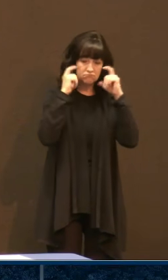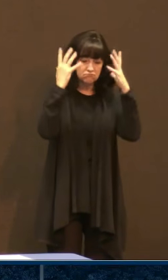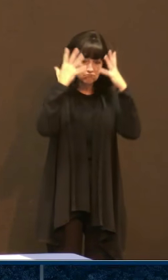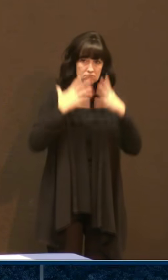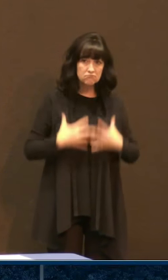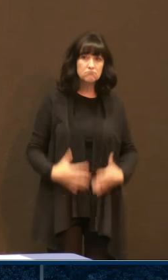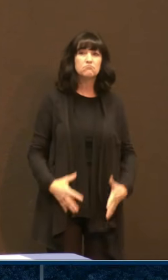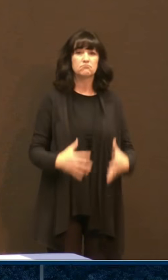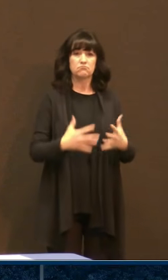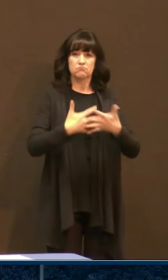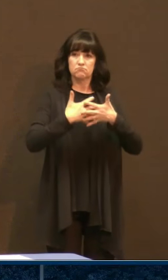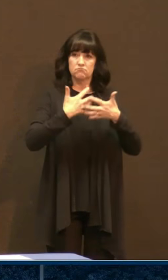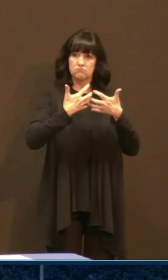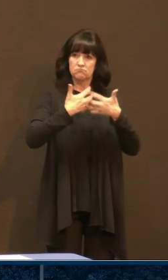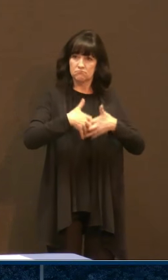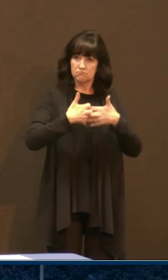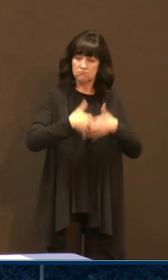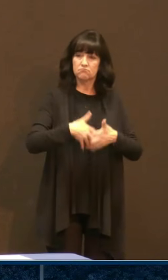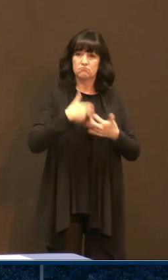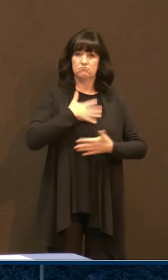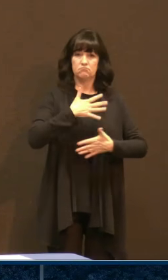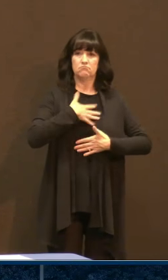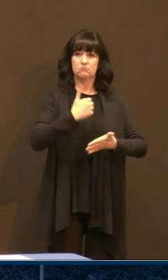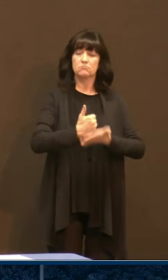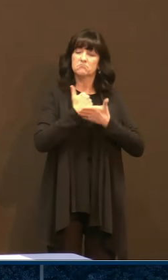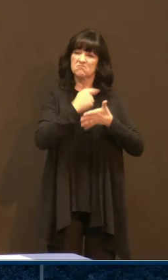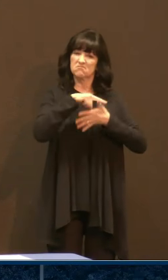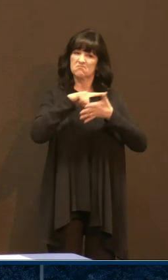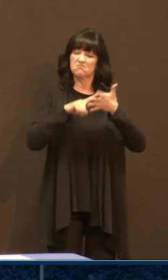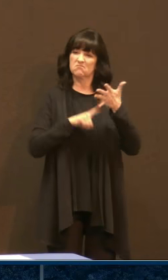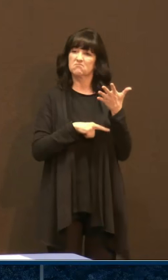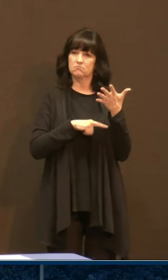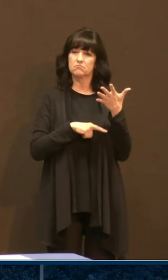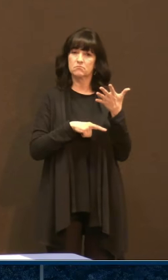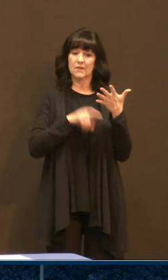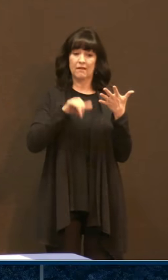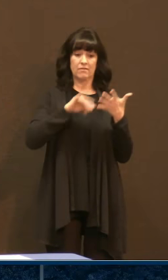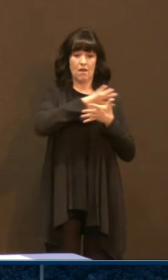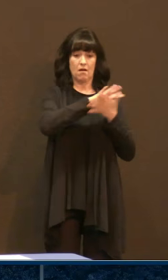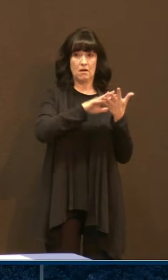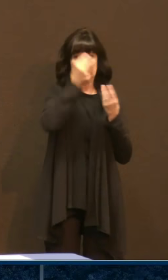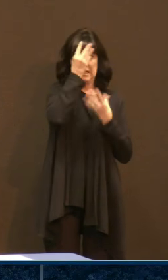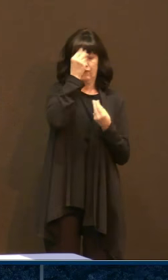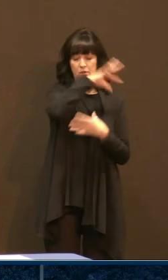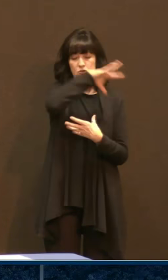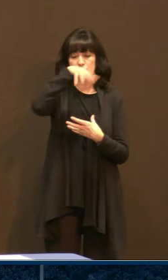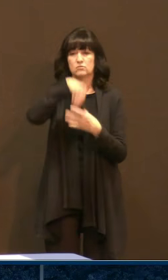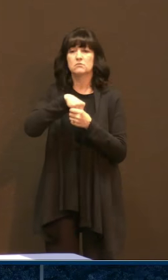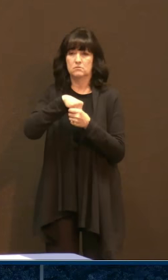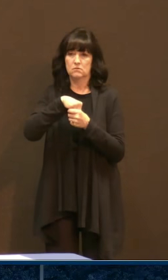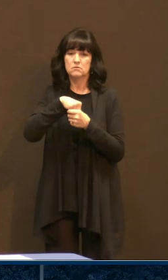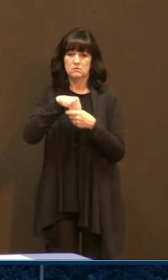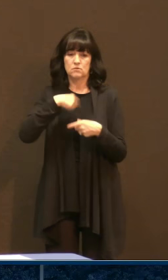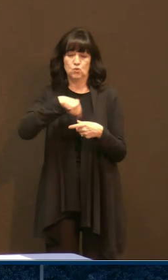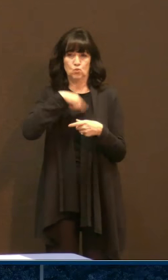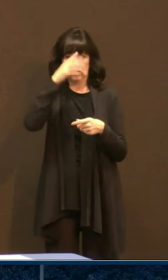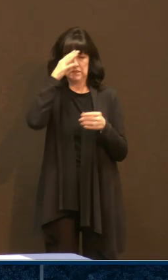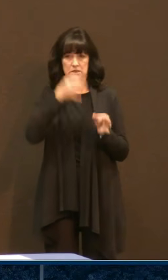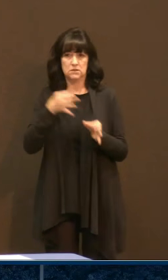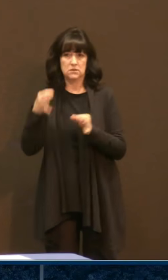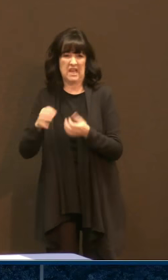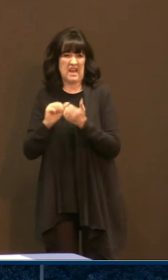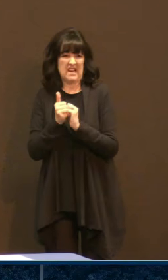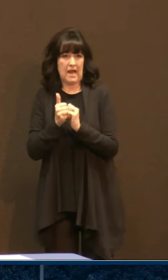come together in the decision making. Yeah, and I would say, just to underscore two points that are really, really important, is that